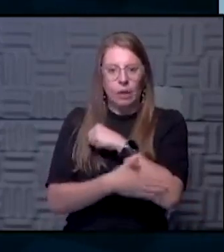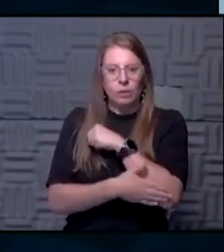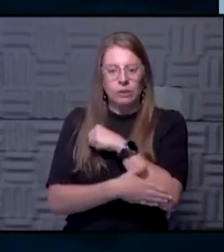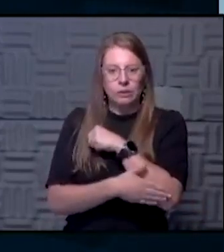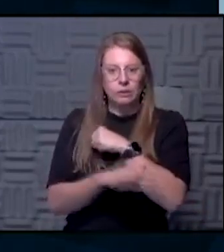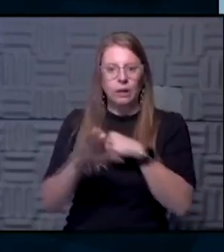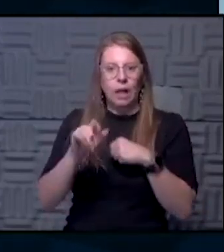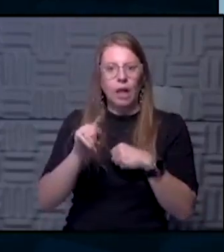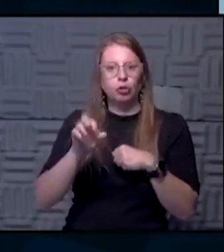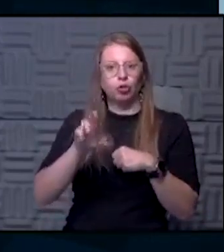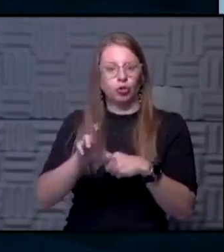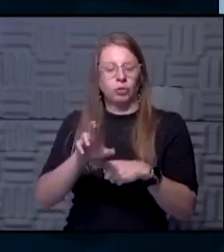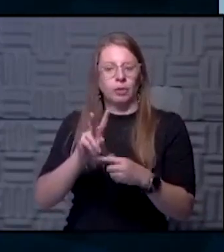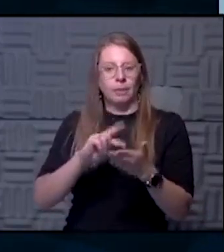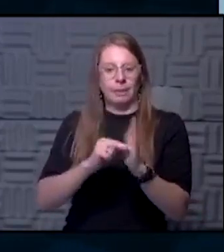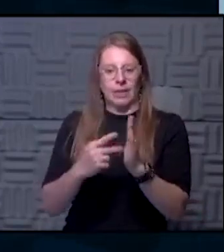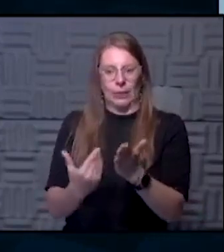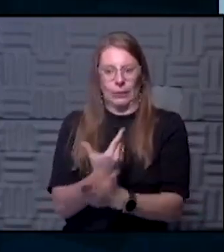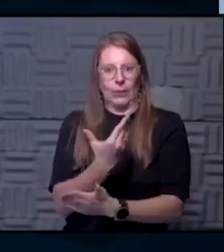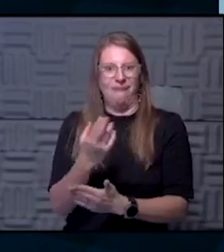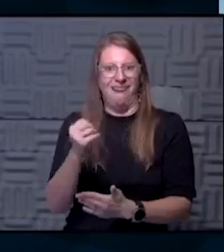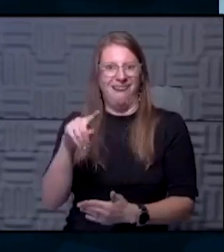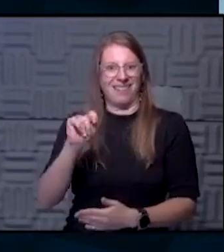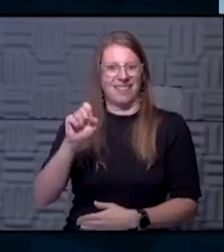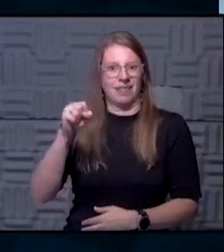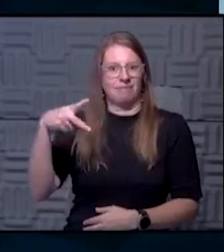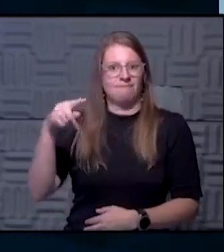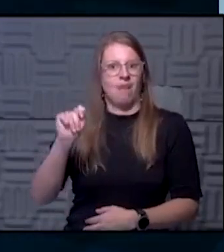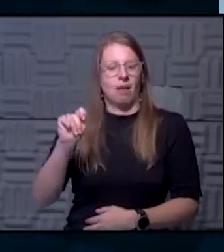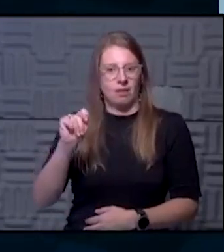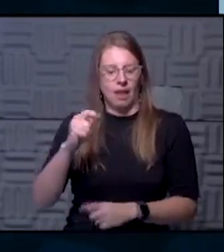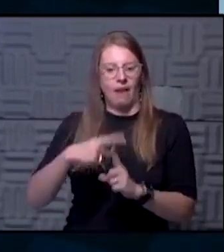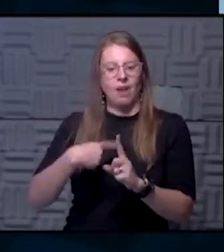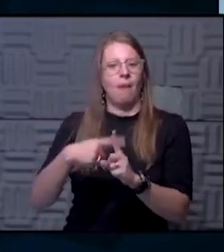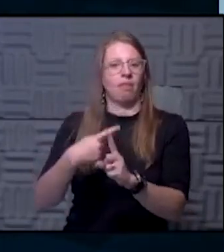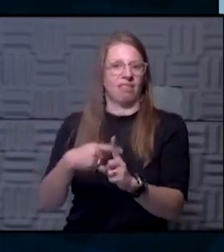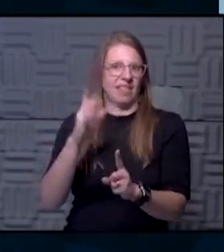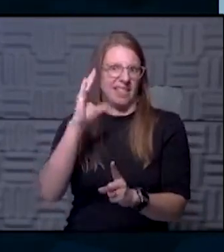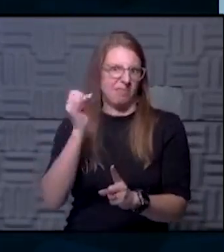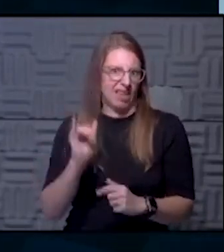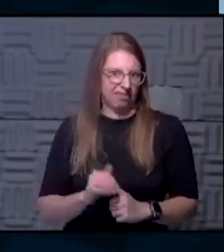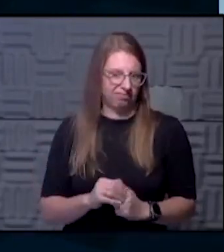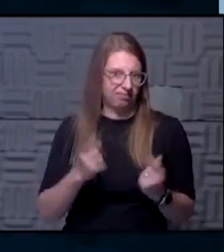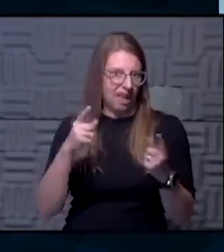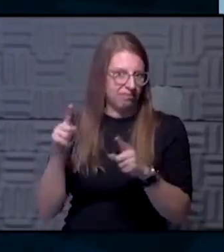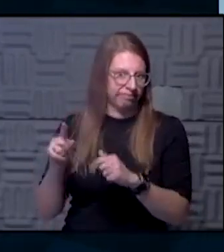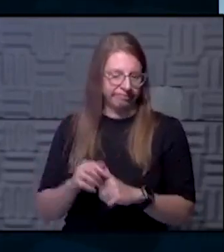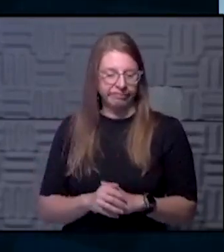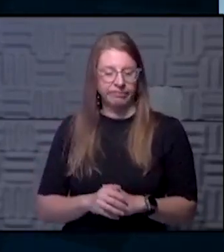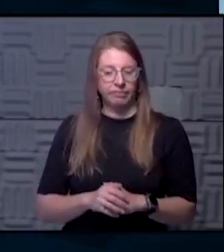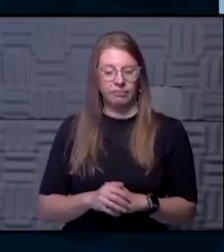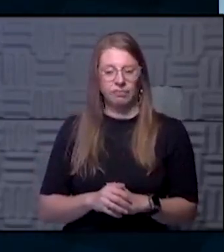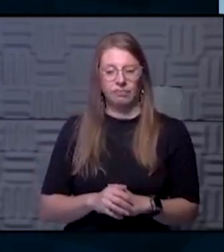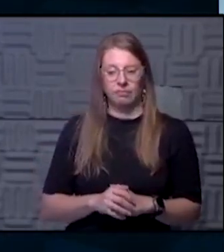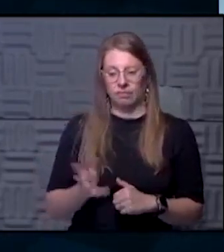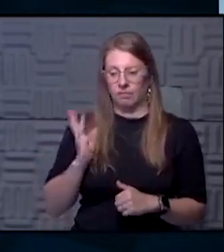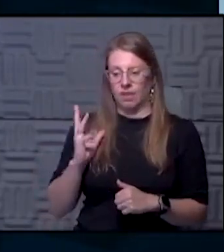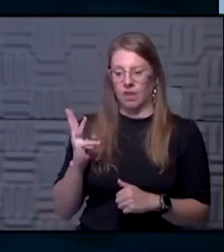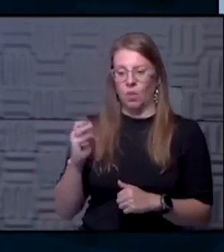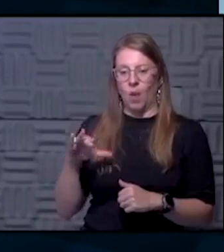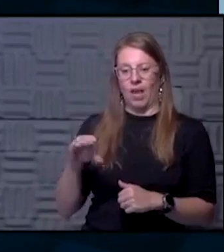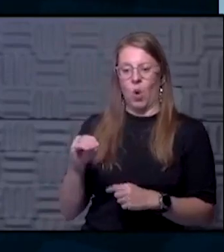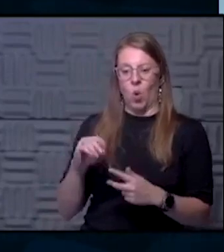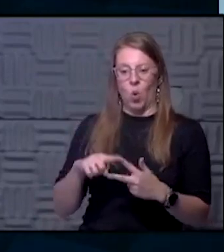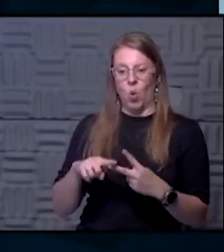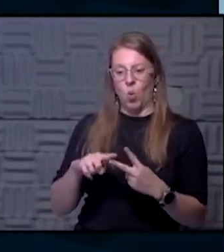be a brand new hotspot every month, it seems like. So at first it might have been Wyandotte and